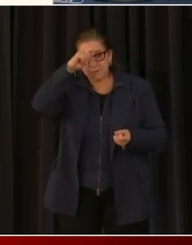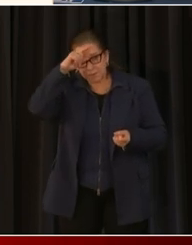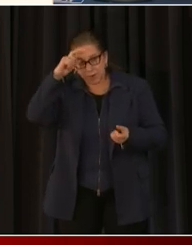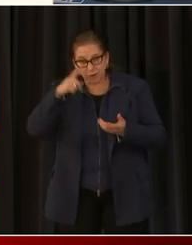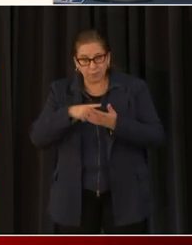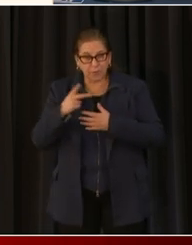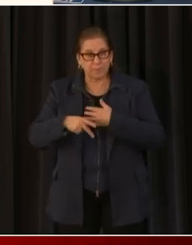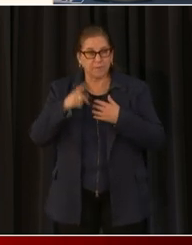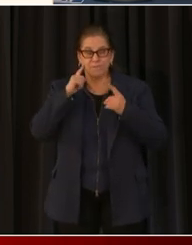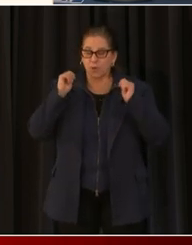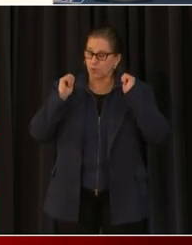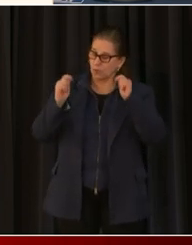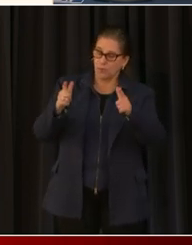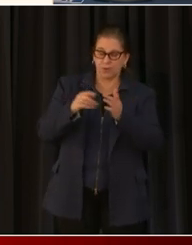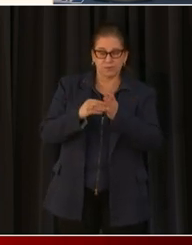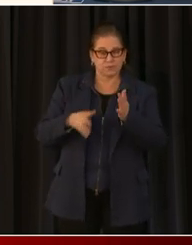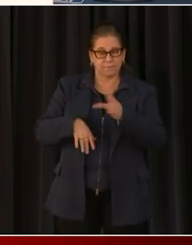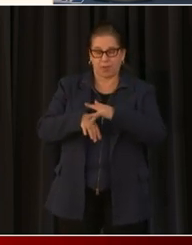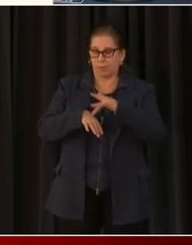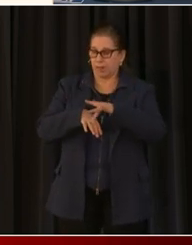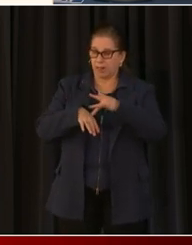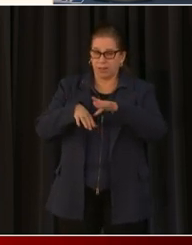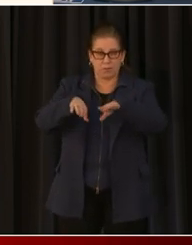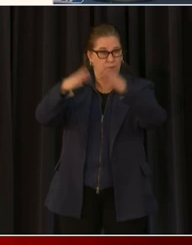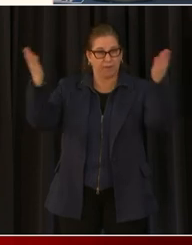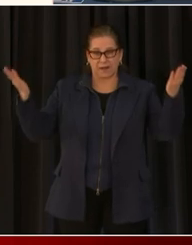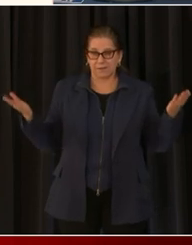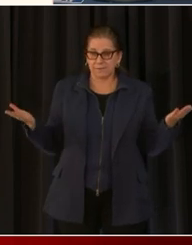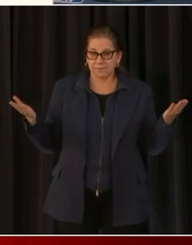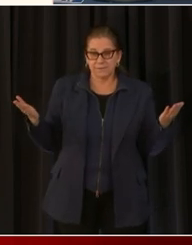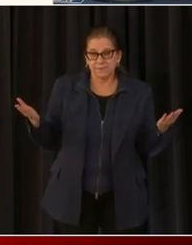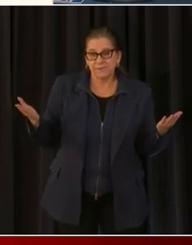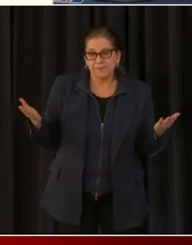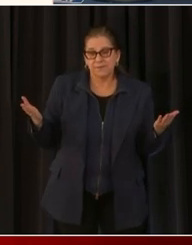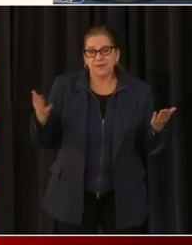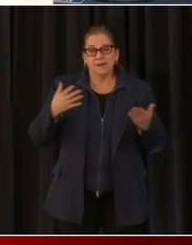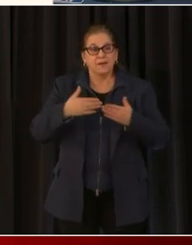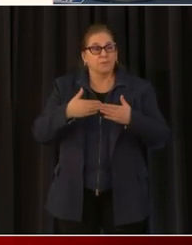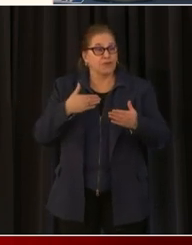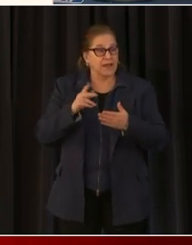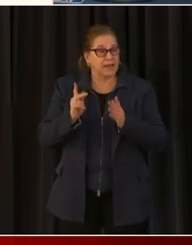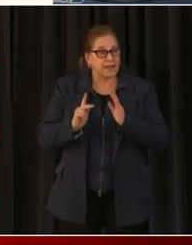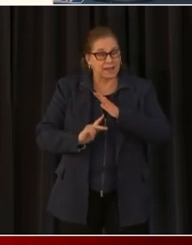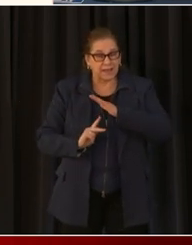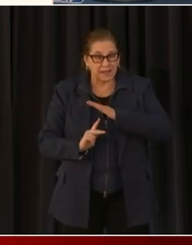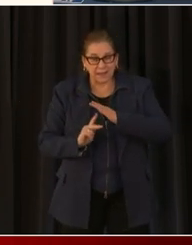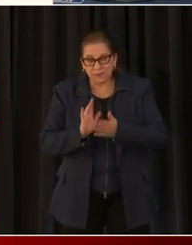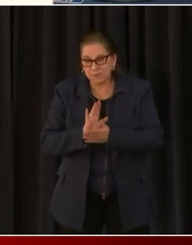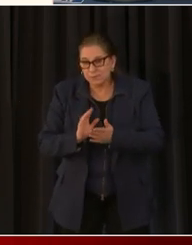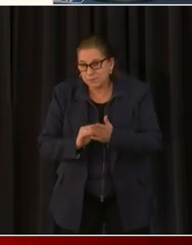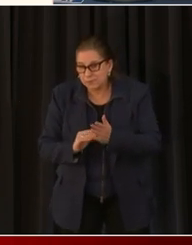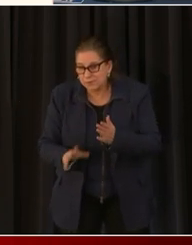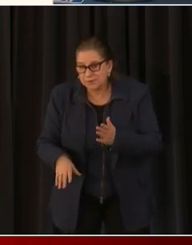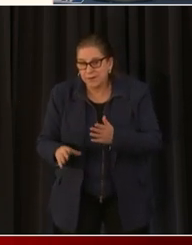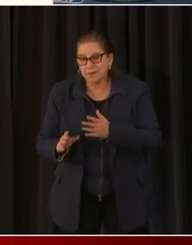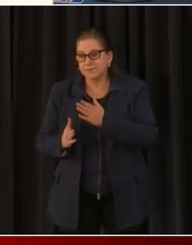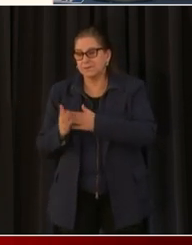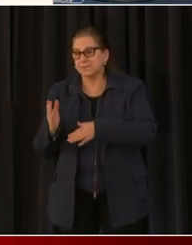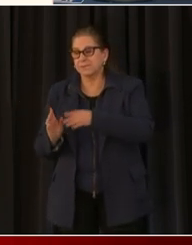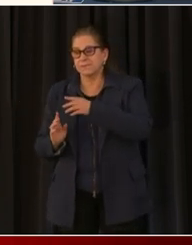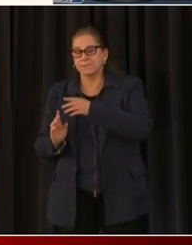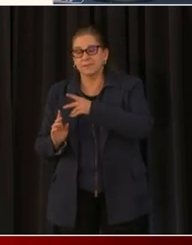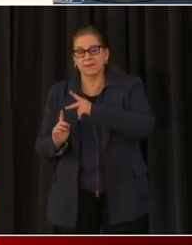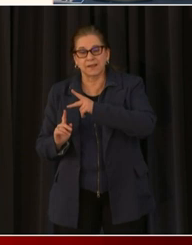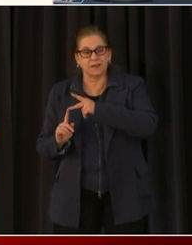available to all students. This year, we're adding an element for our pre-K students, and then pre-K through 8 will have